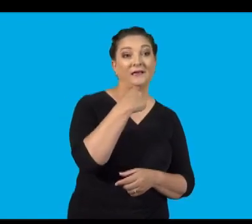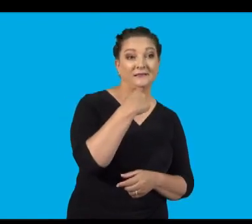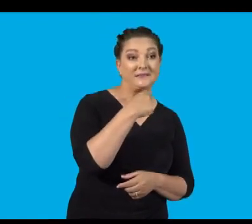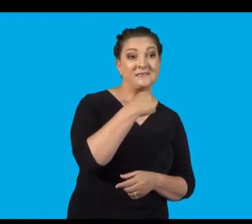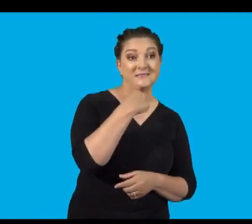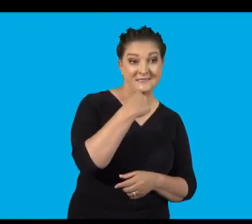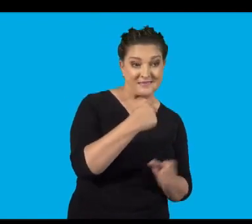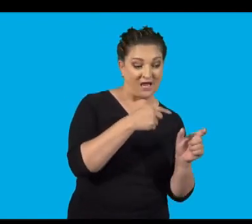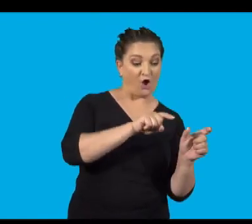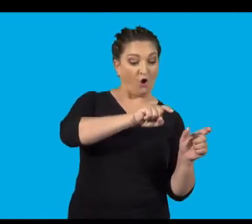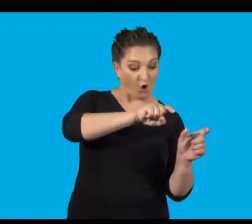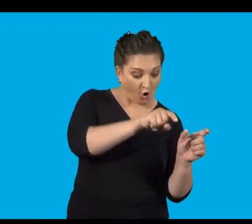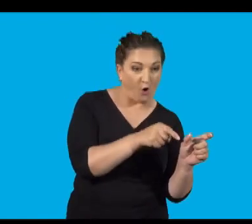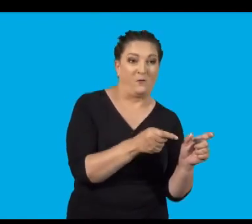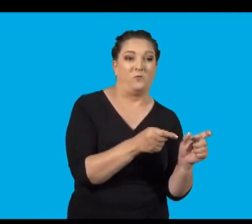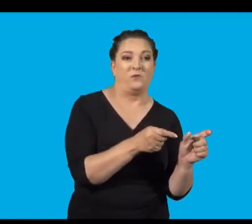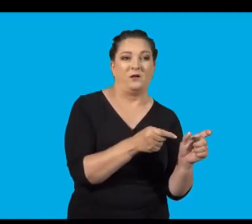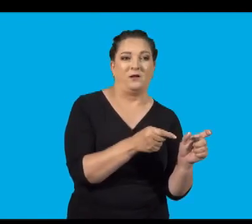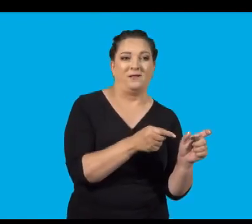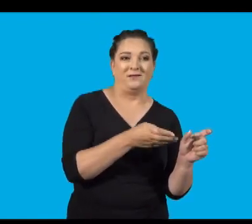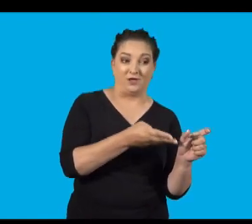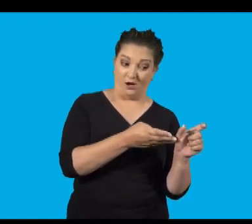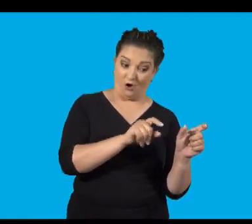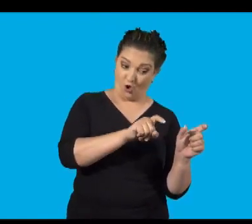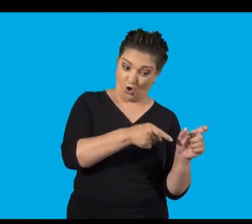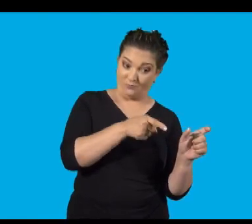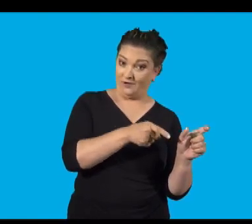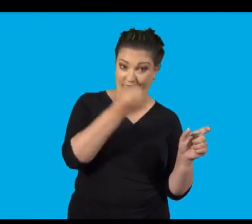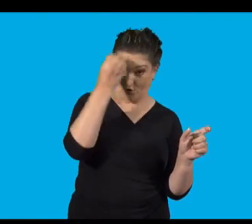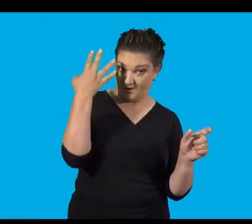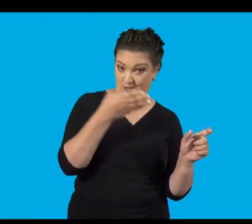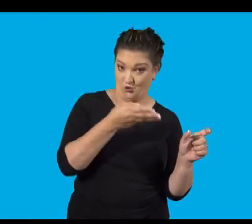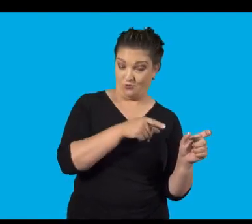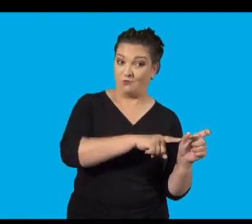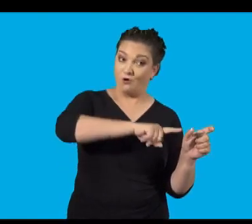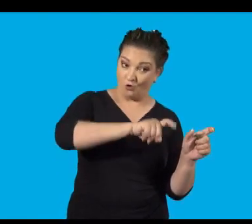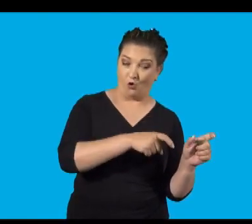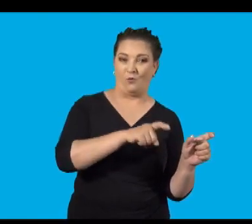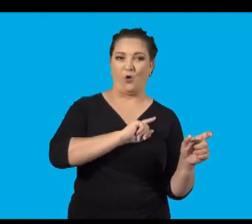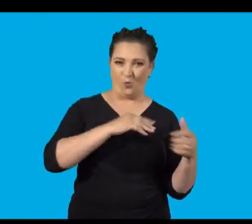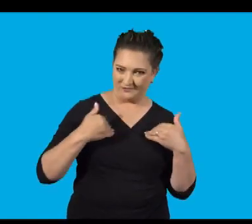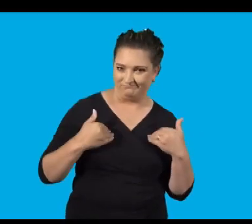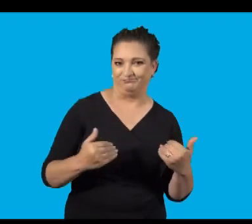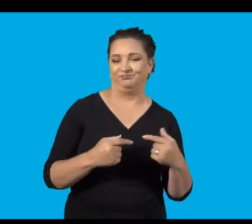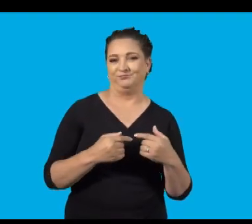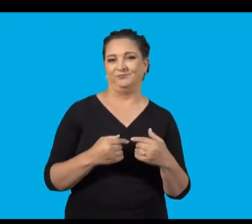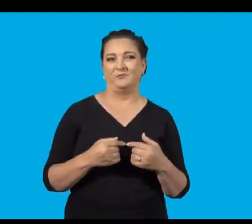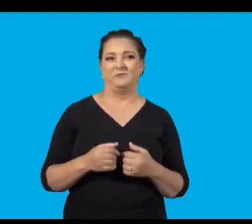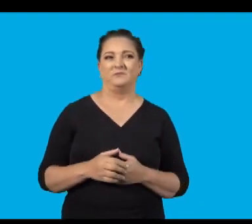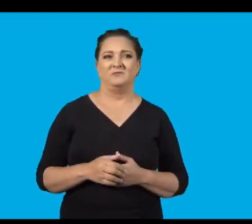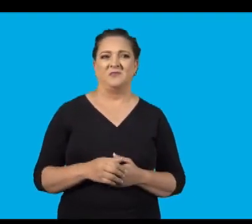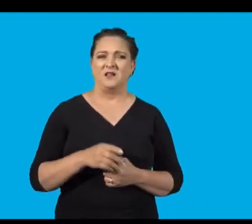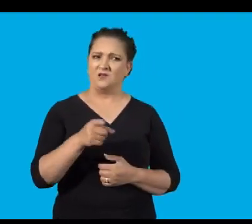a comma to introduce the direct speech. So don't forget about that one, okay? In our